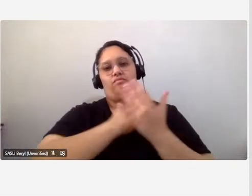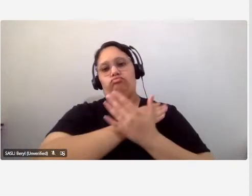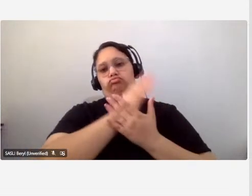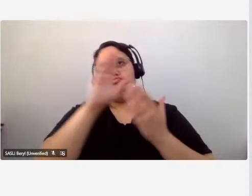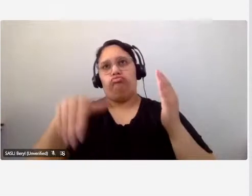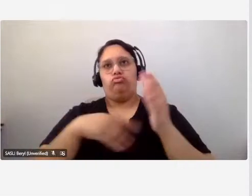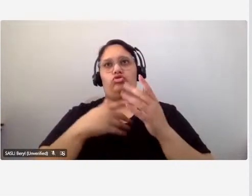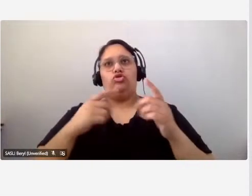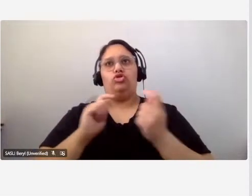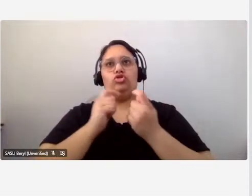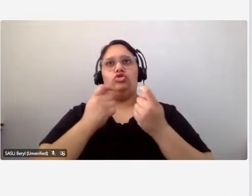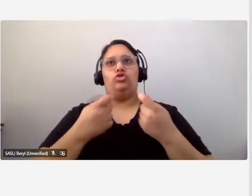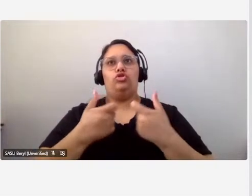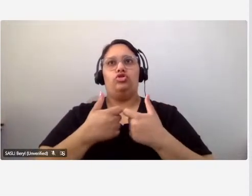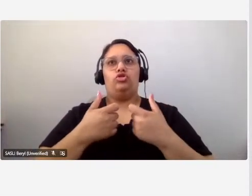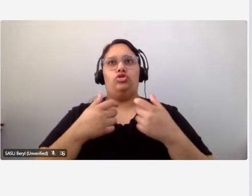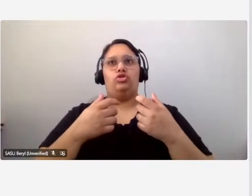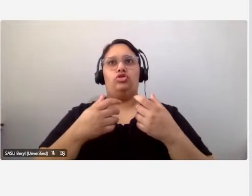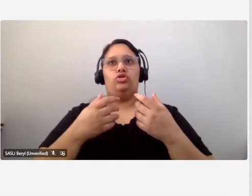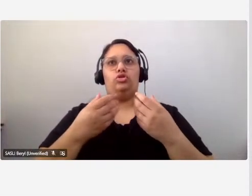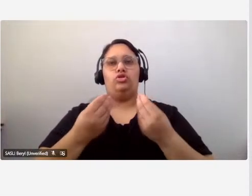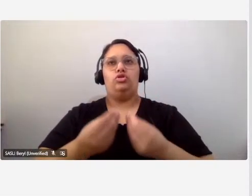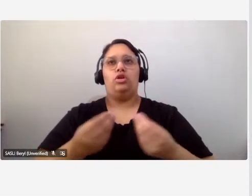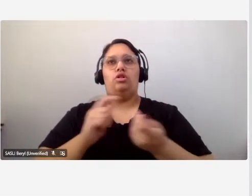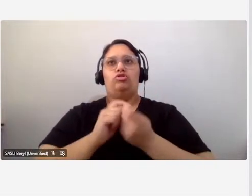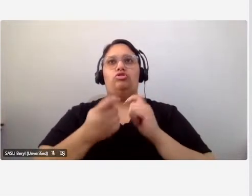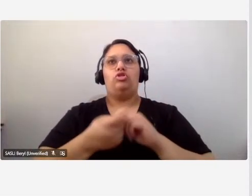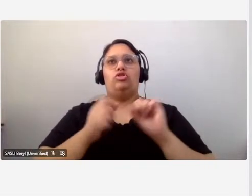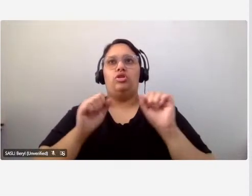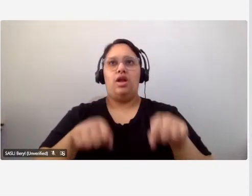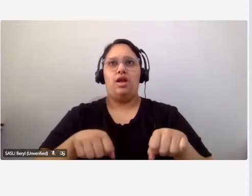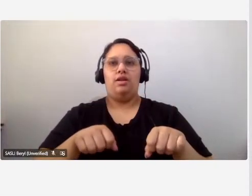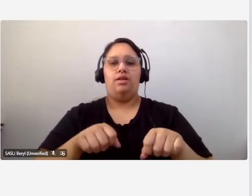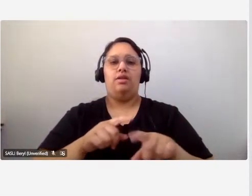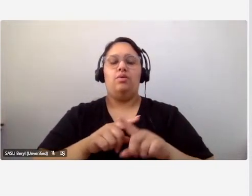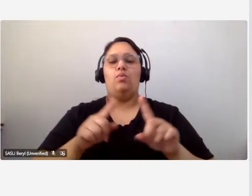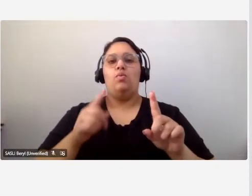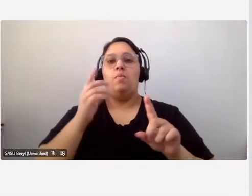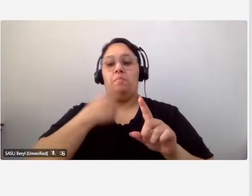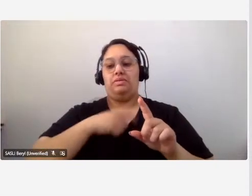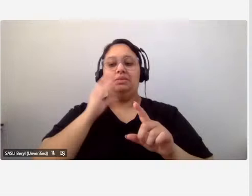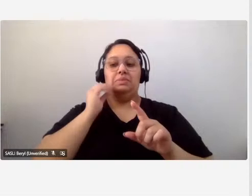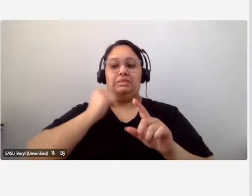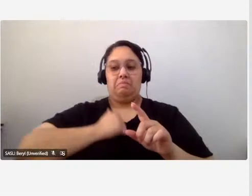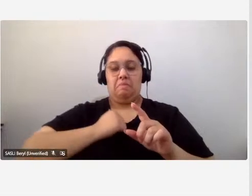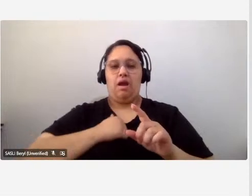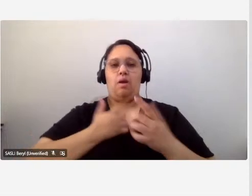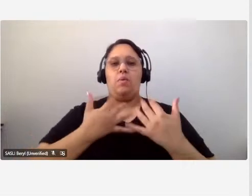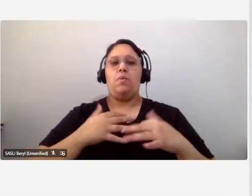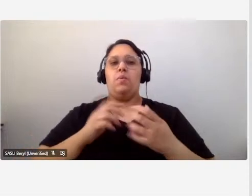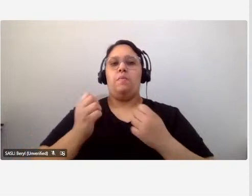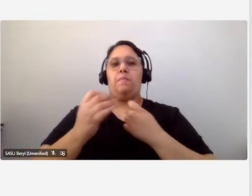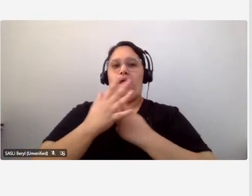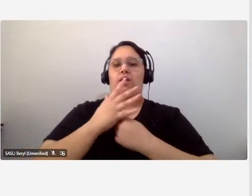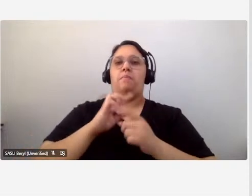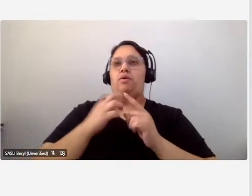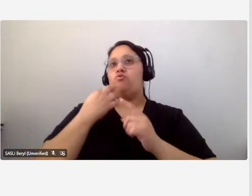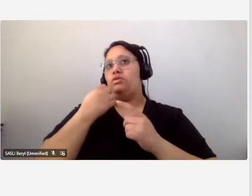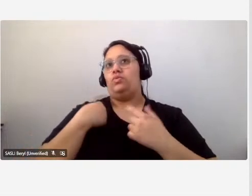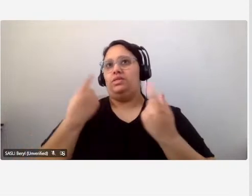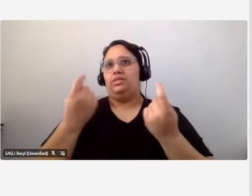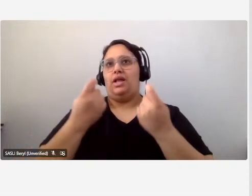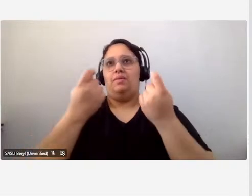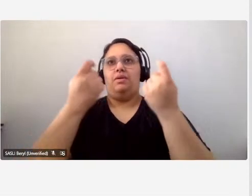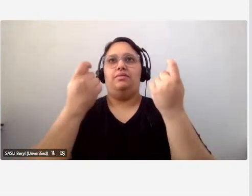can change when they visit the library. I can speak from my personal experience as well. Interestingly, when we recently celebrated